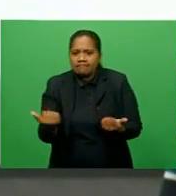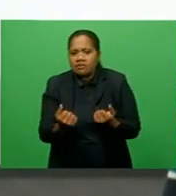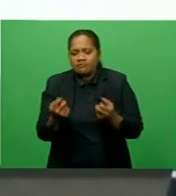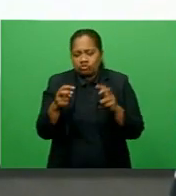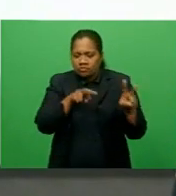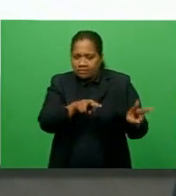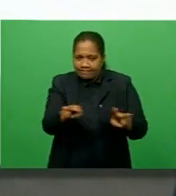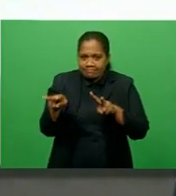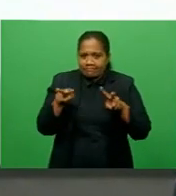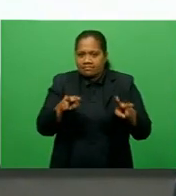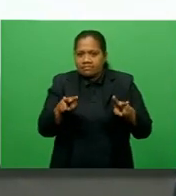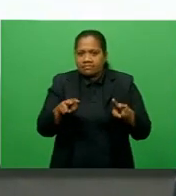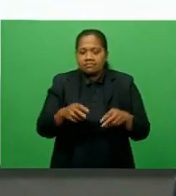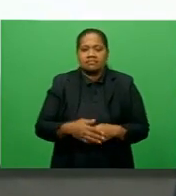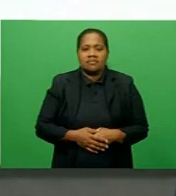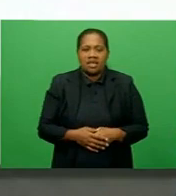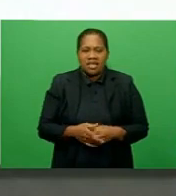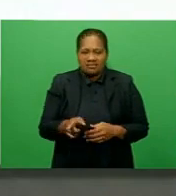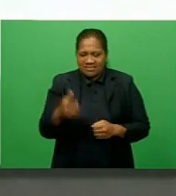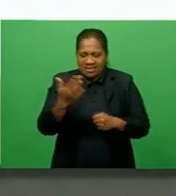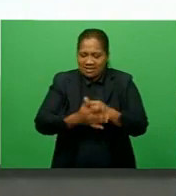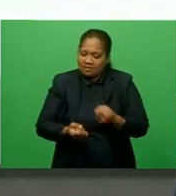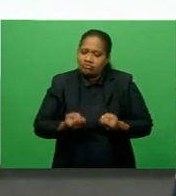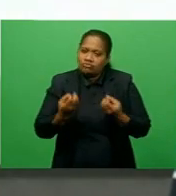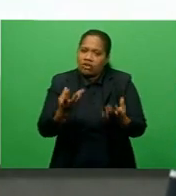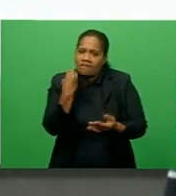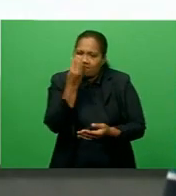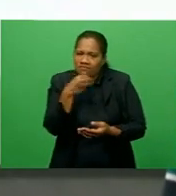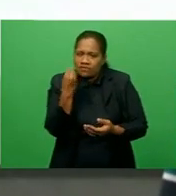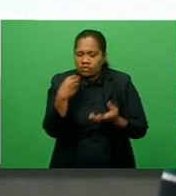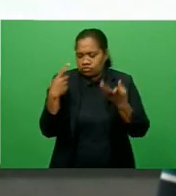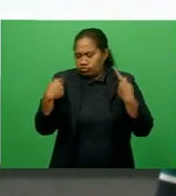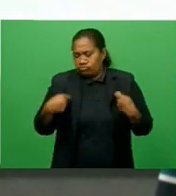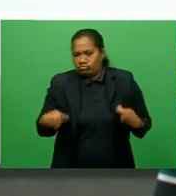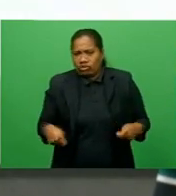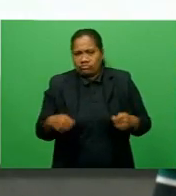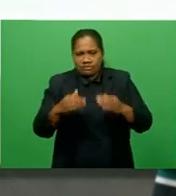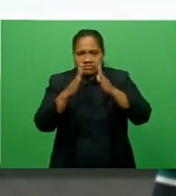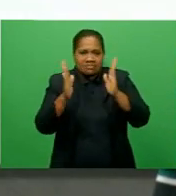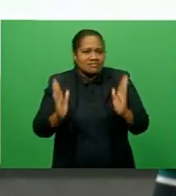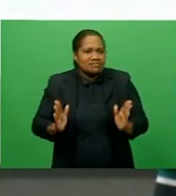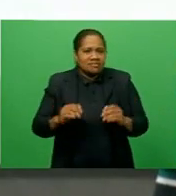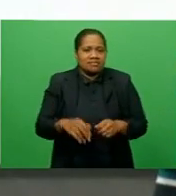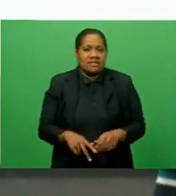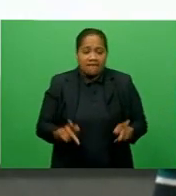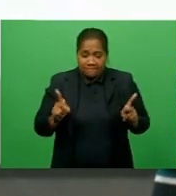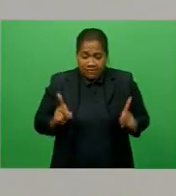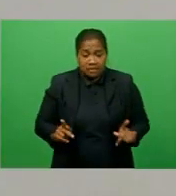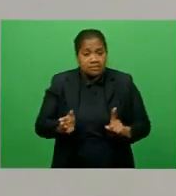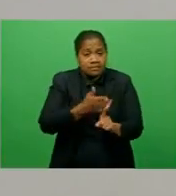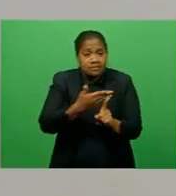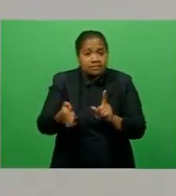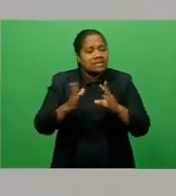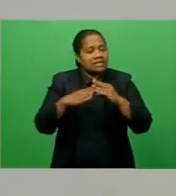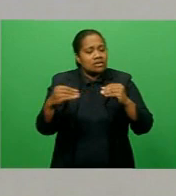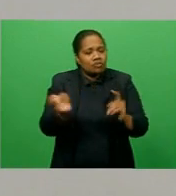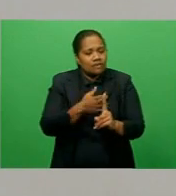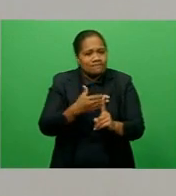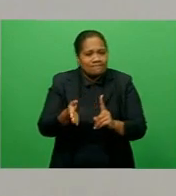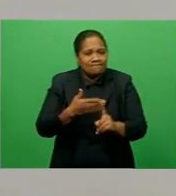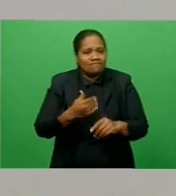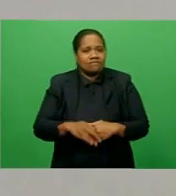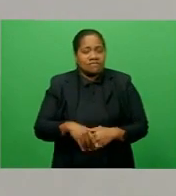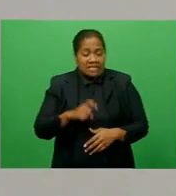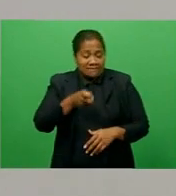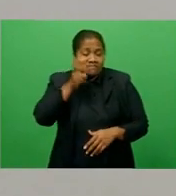neglect, failure to provide food, clothing or shelter, physical abuse and sexual abuse. If there is training